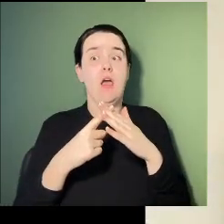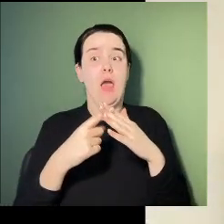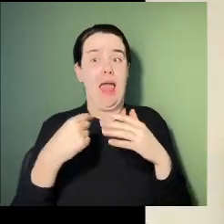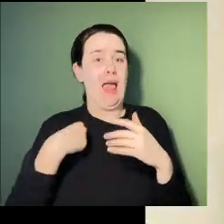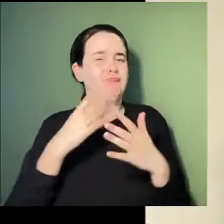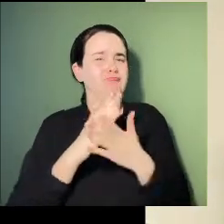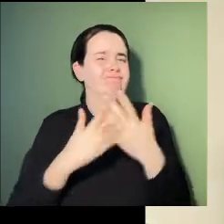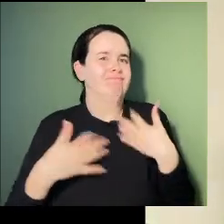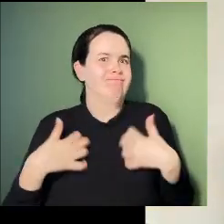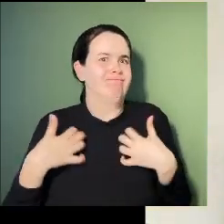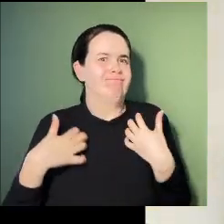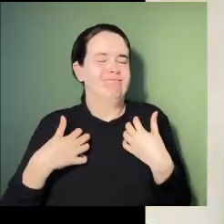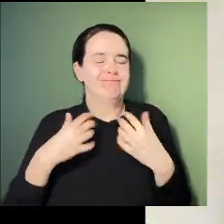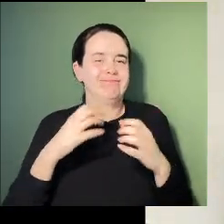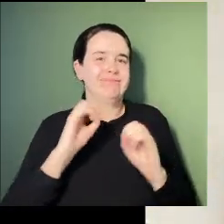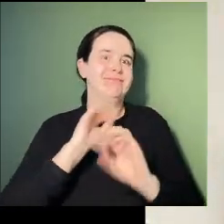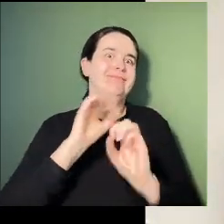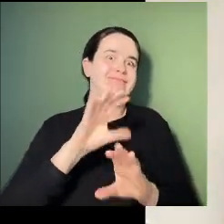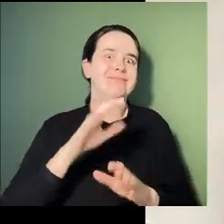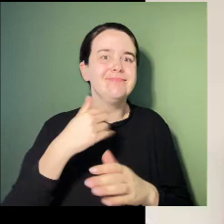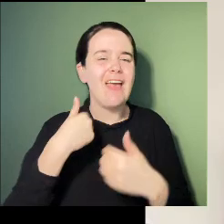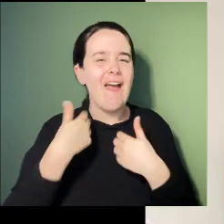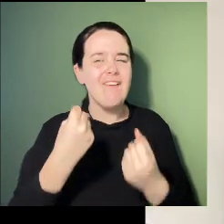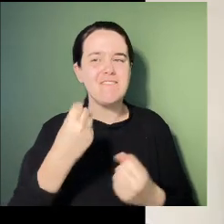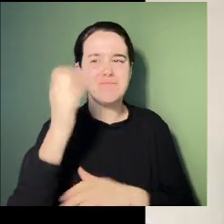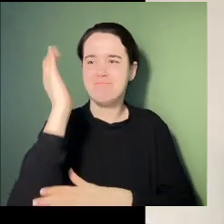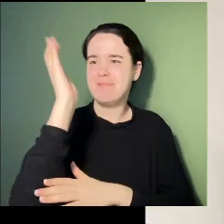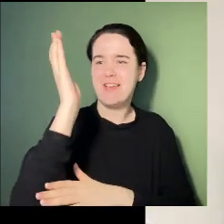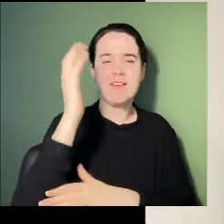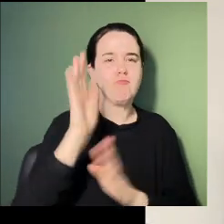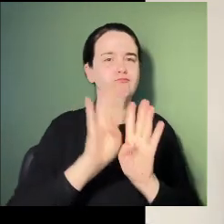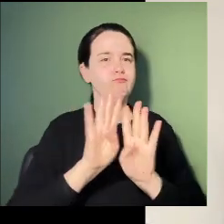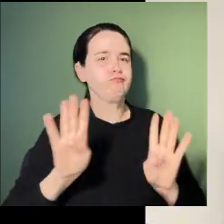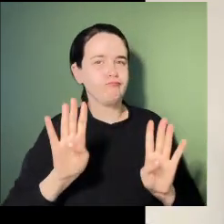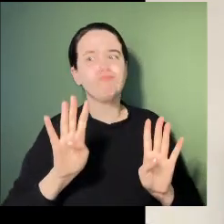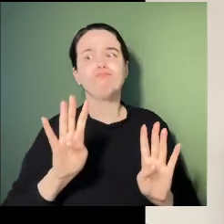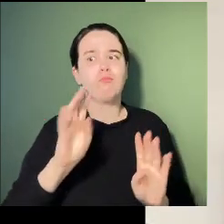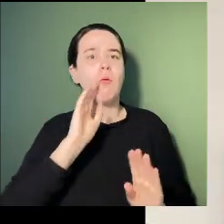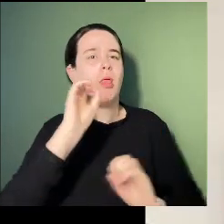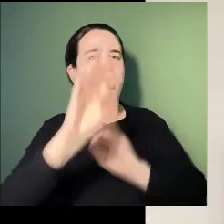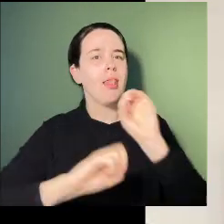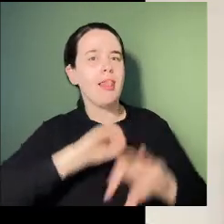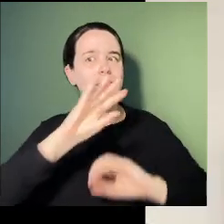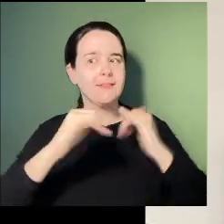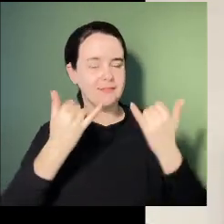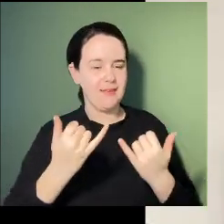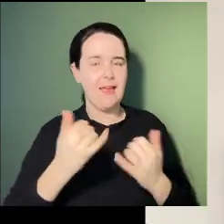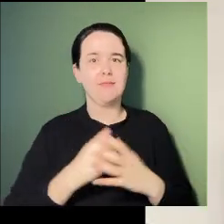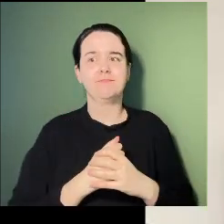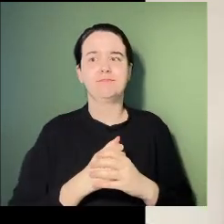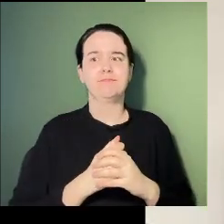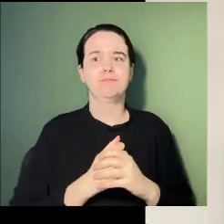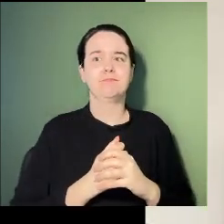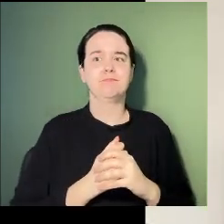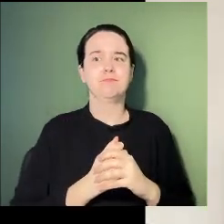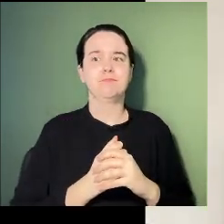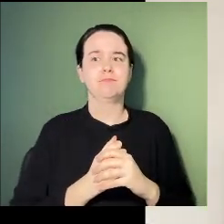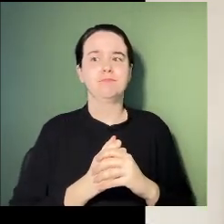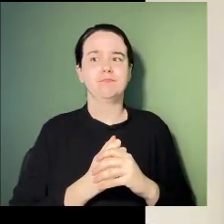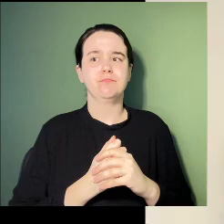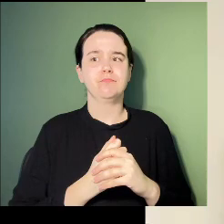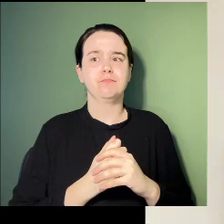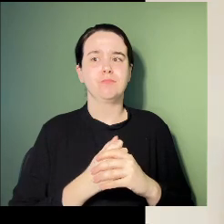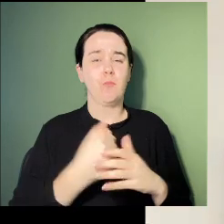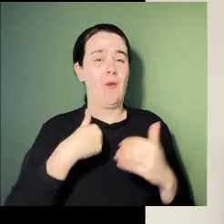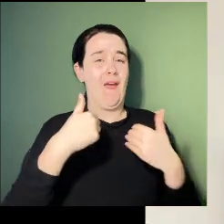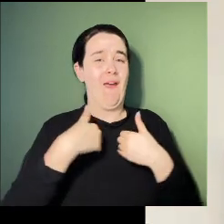to introduce to you our speakers. We're really delighted to have our panel today. We have Yvonne Iweka Ojiemo